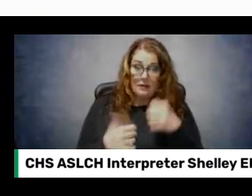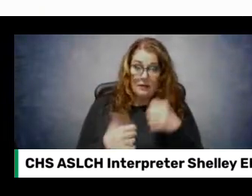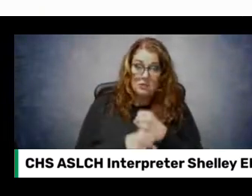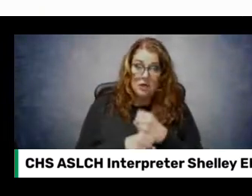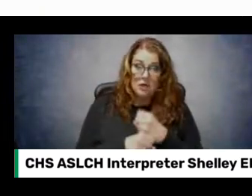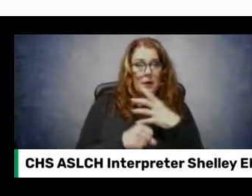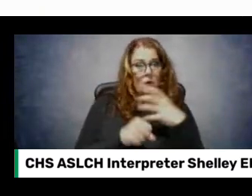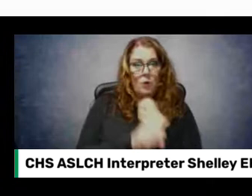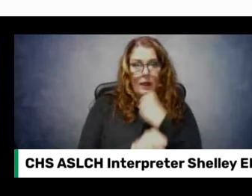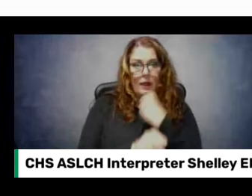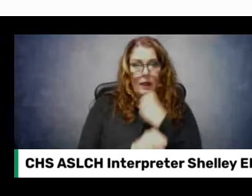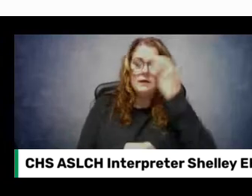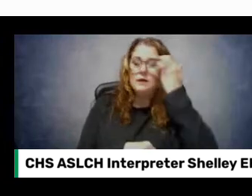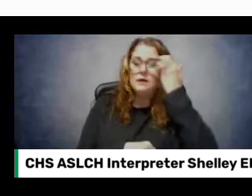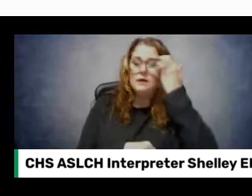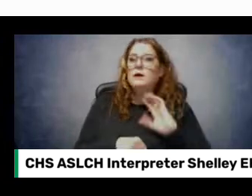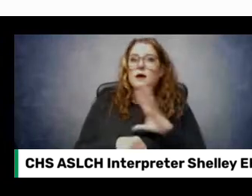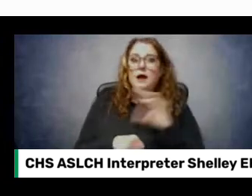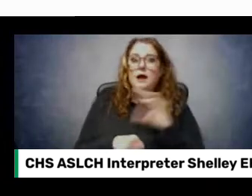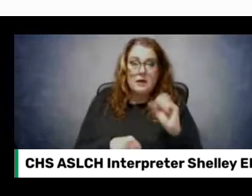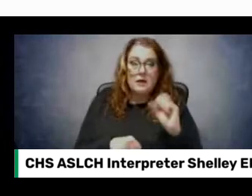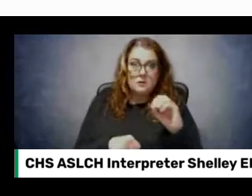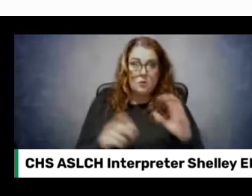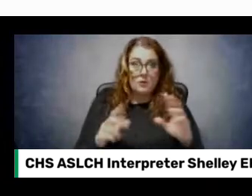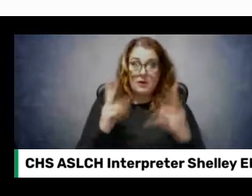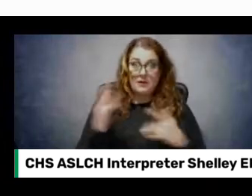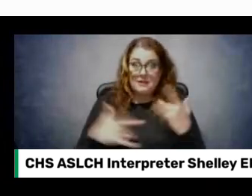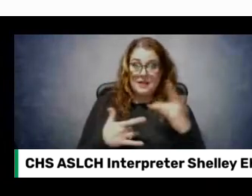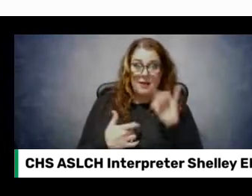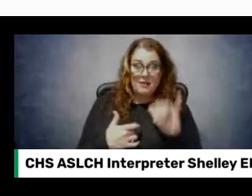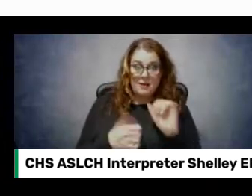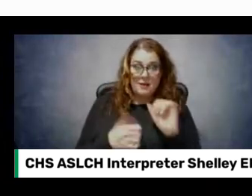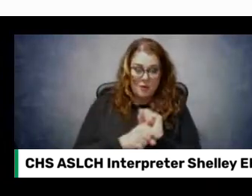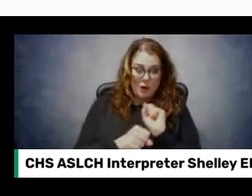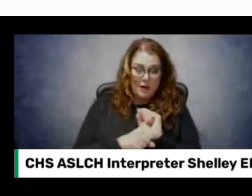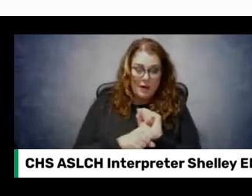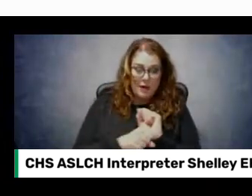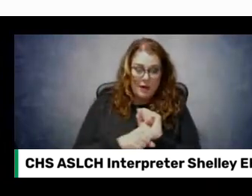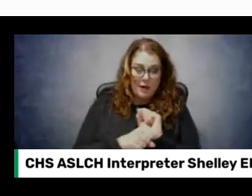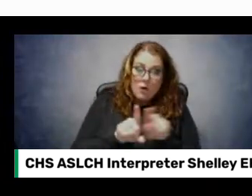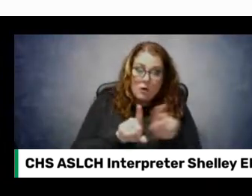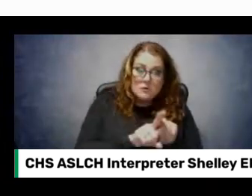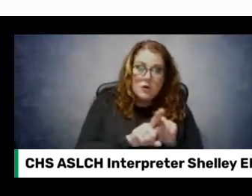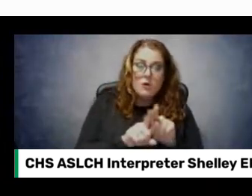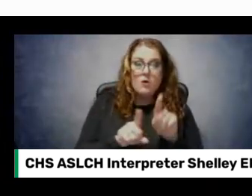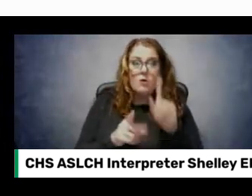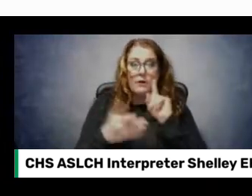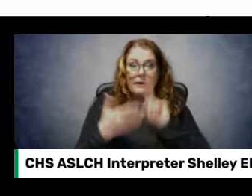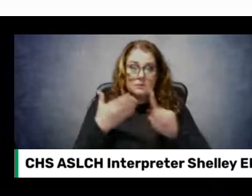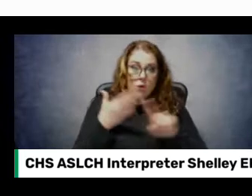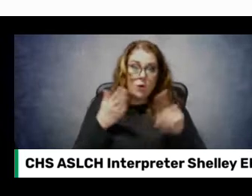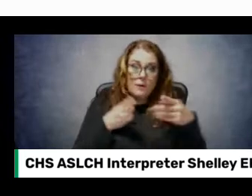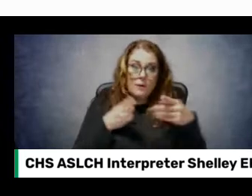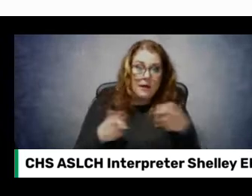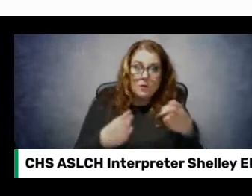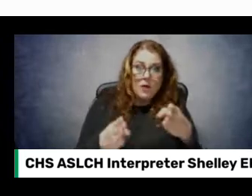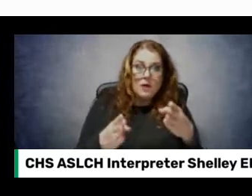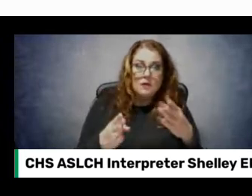win. And so super excited about that work. And then also just exploring pathways to increase water access and